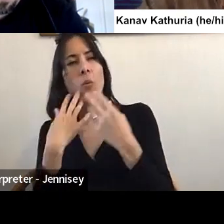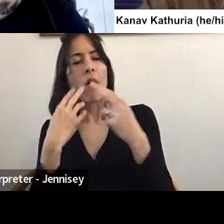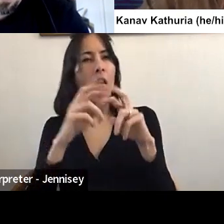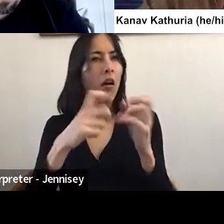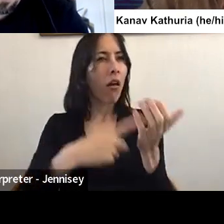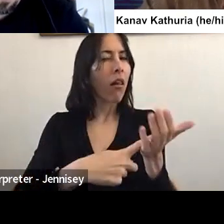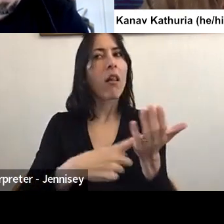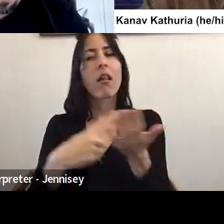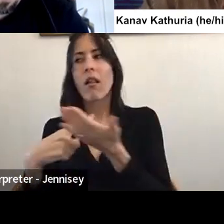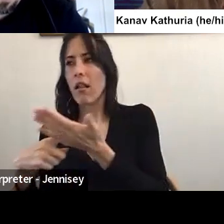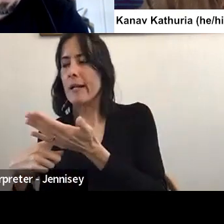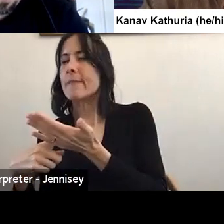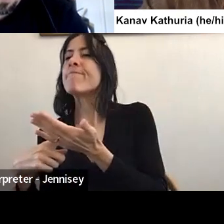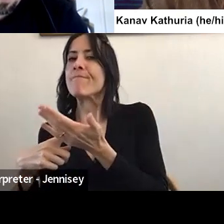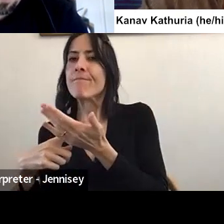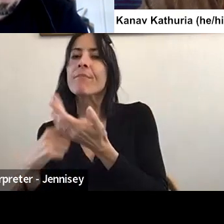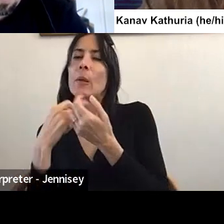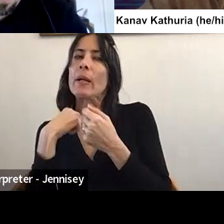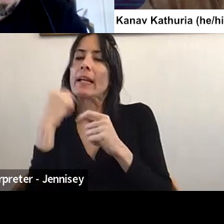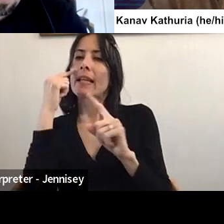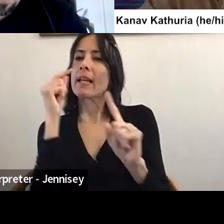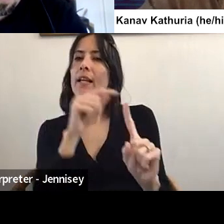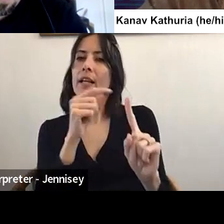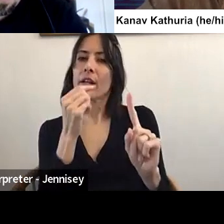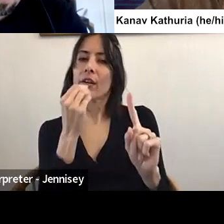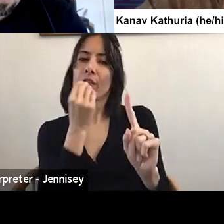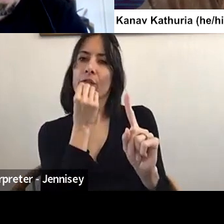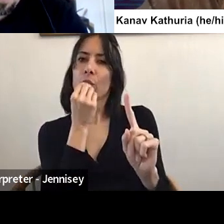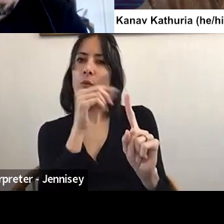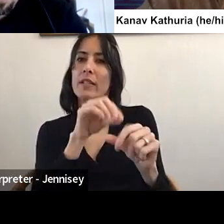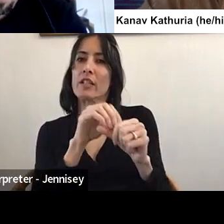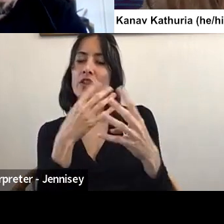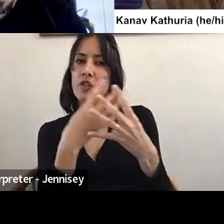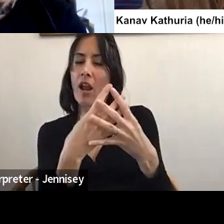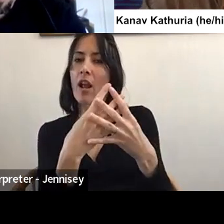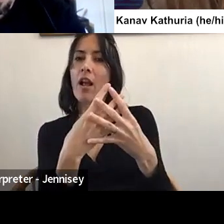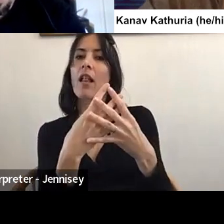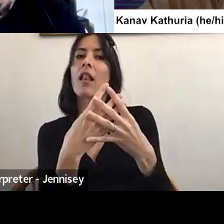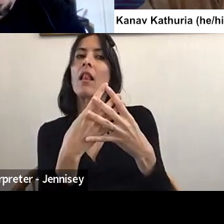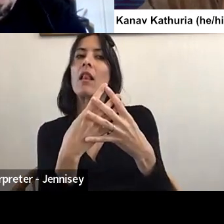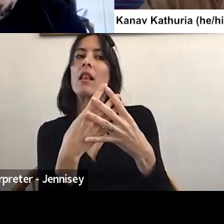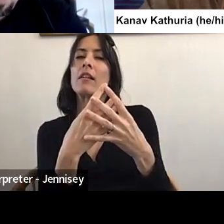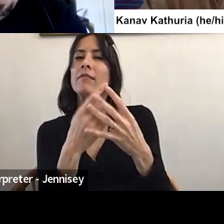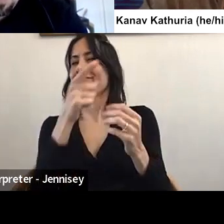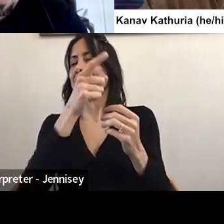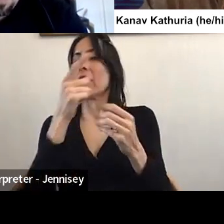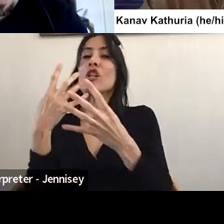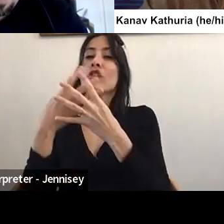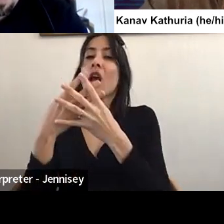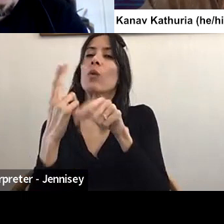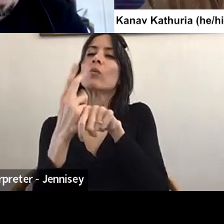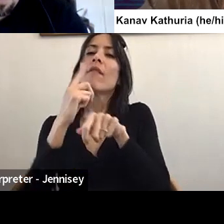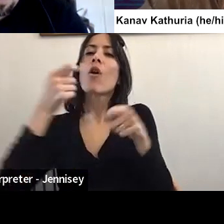really point to prison food, the role of prison food as doing three things. One, as an everyday mechanism of control,